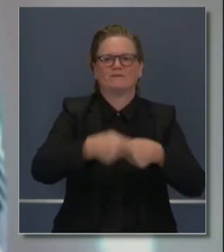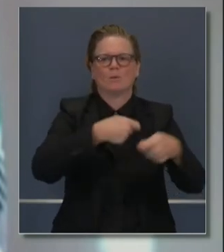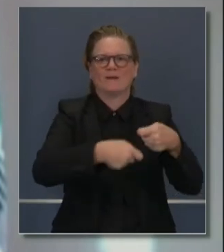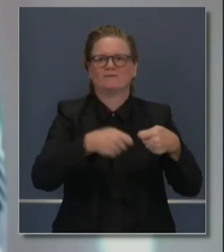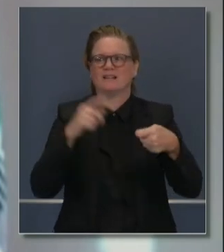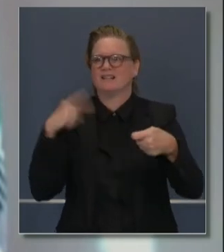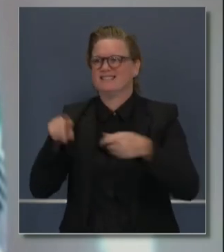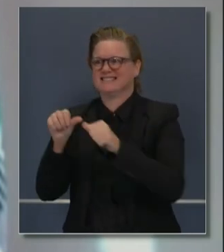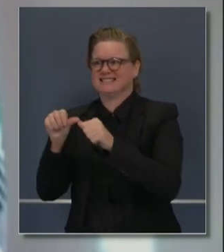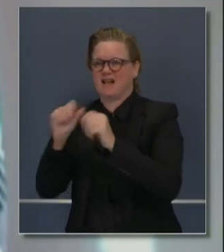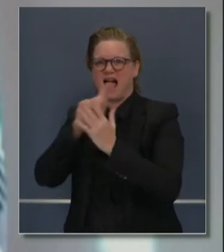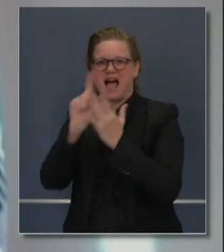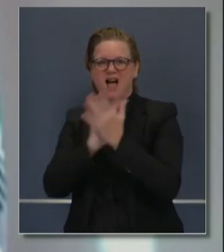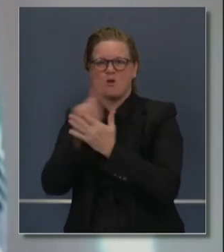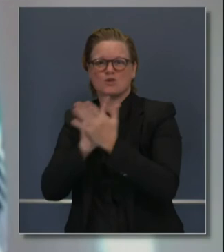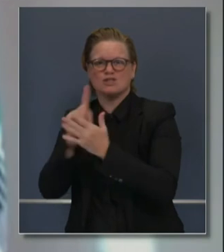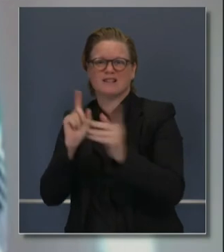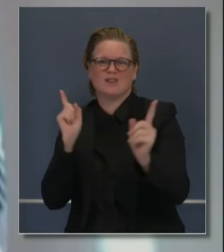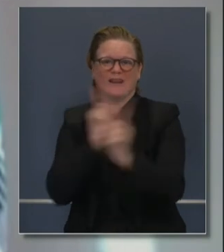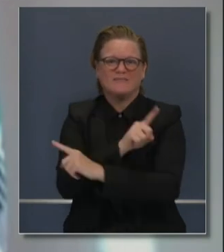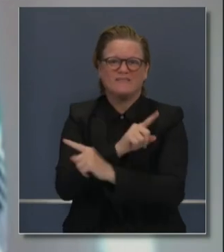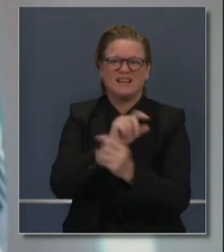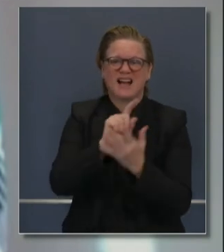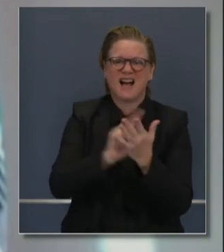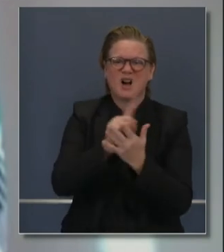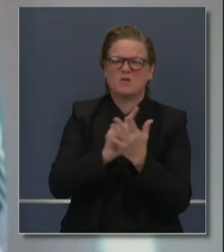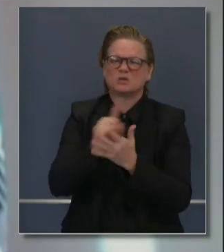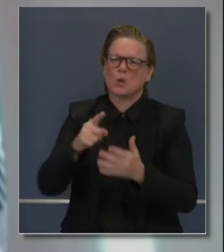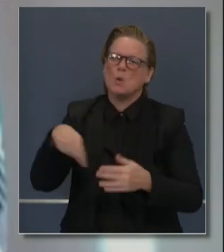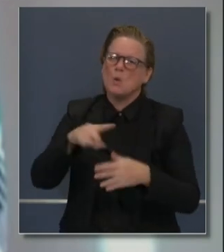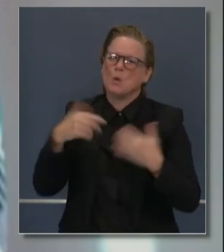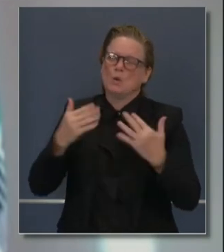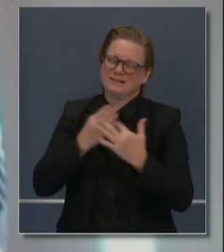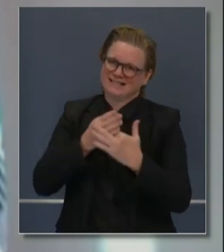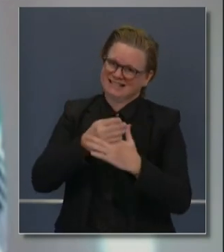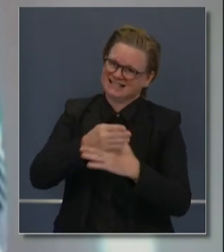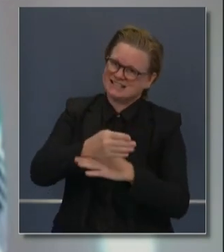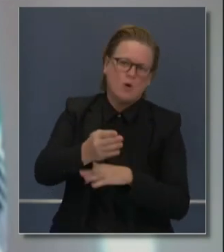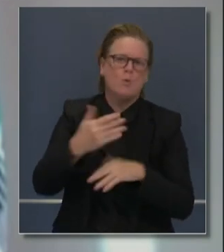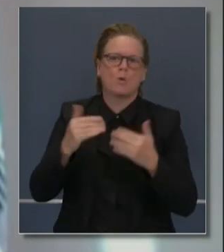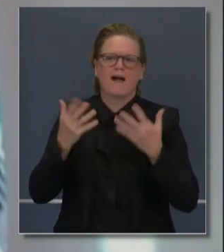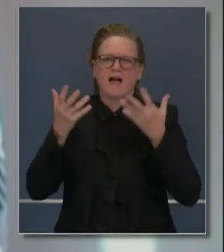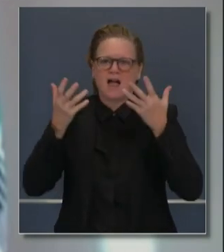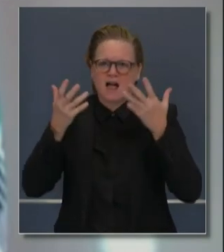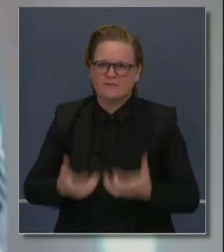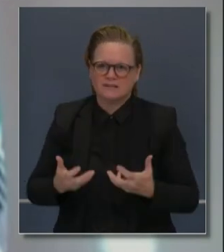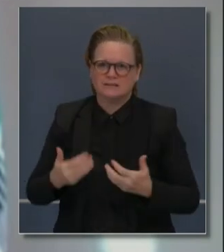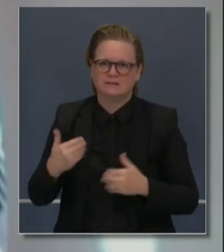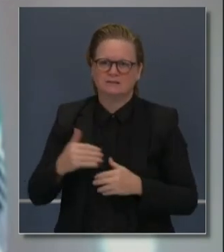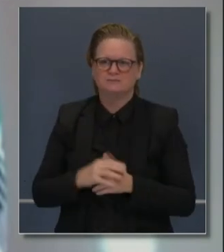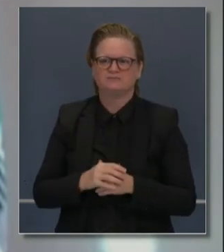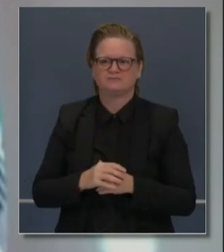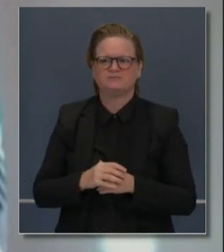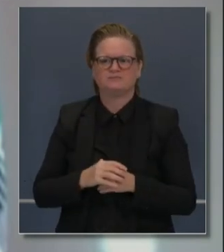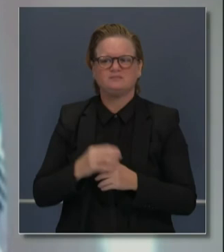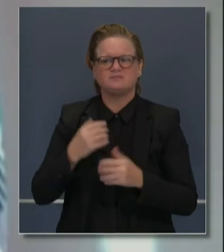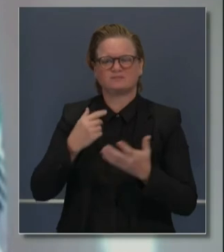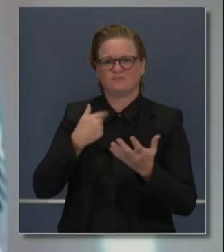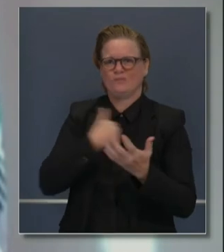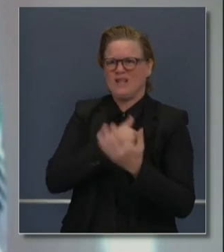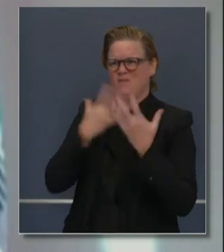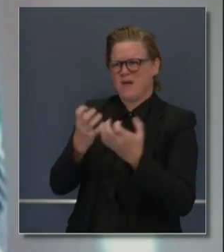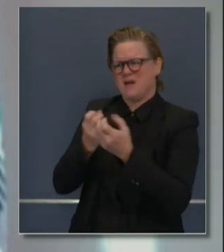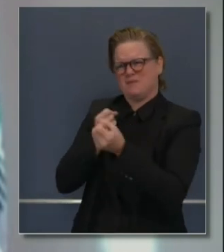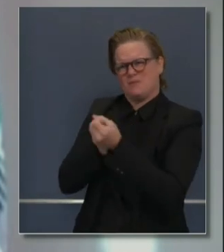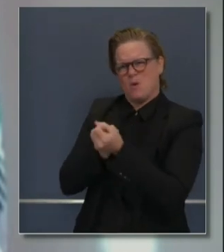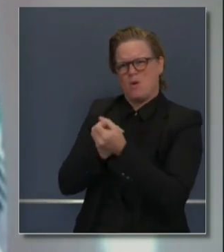that many are available today, that those continue to be used effectively to support individuals so we can keep doing the good job